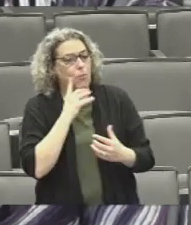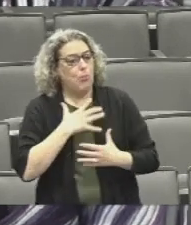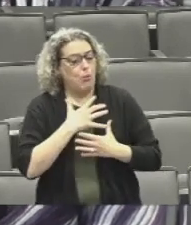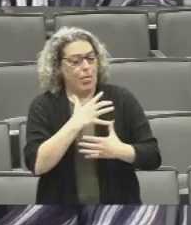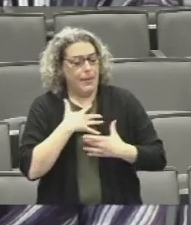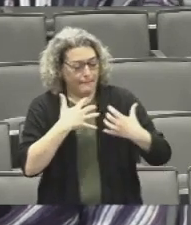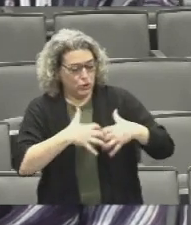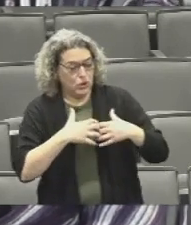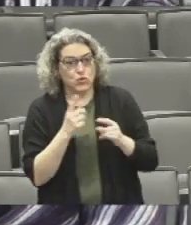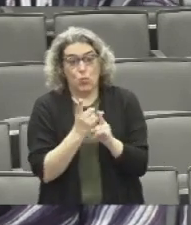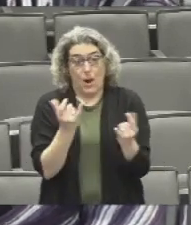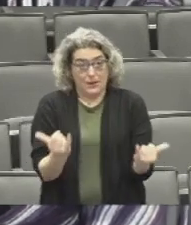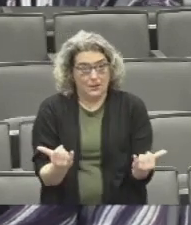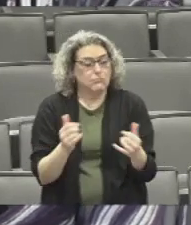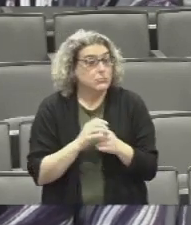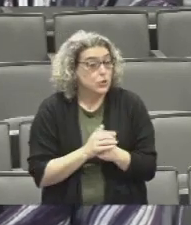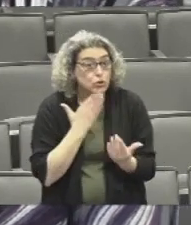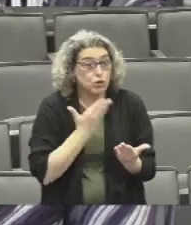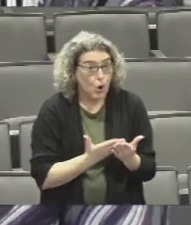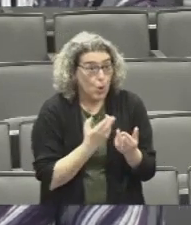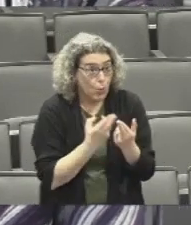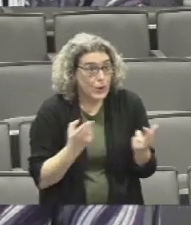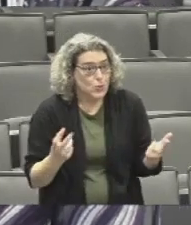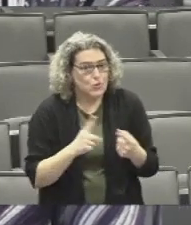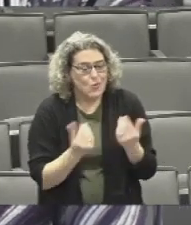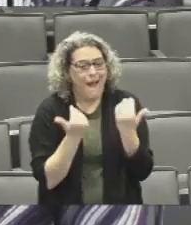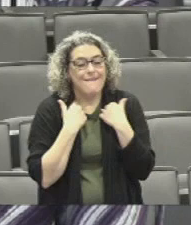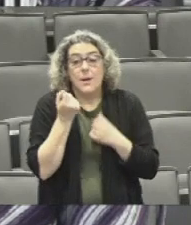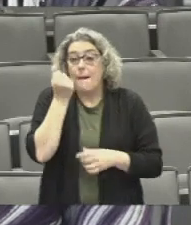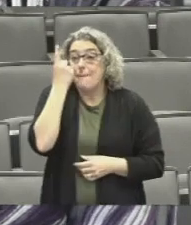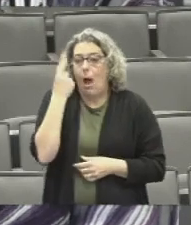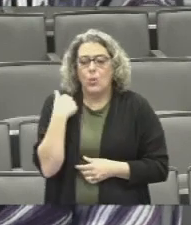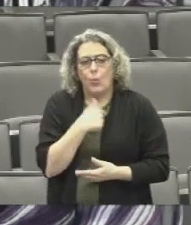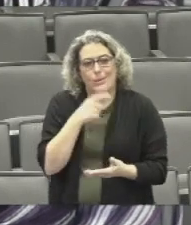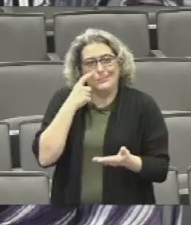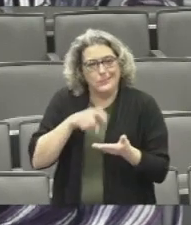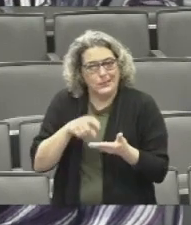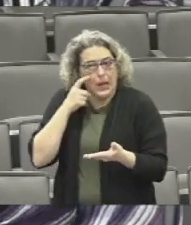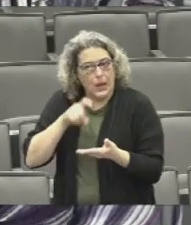today. So that's a nice resource. However, what we are seeing is that